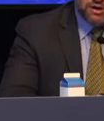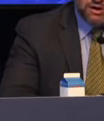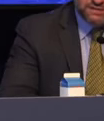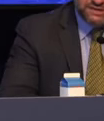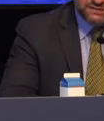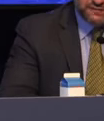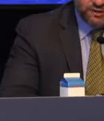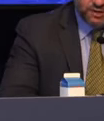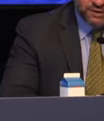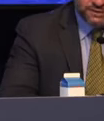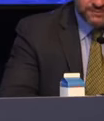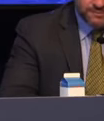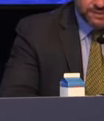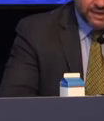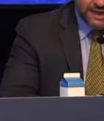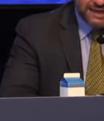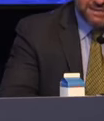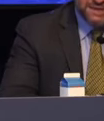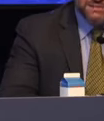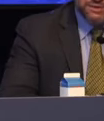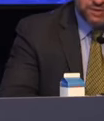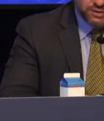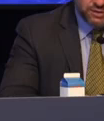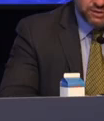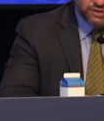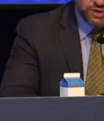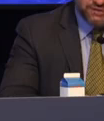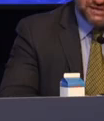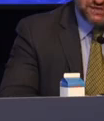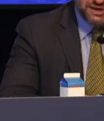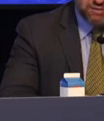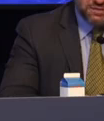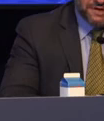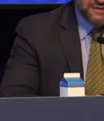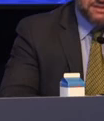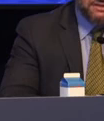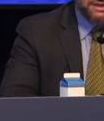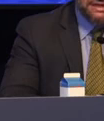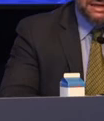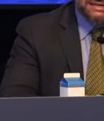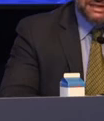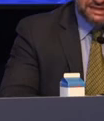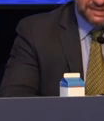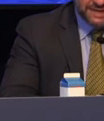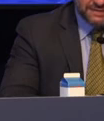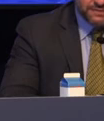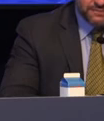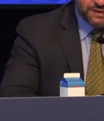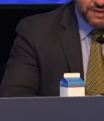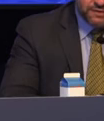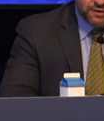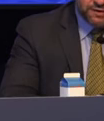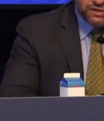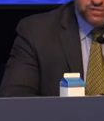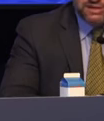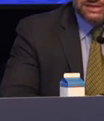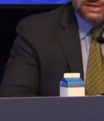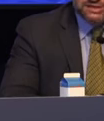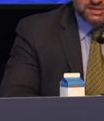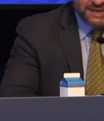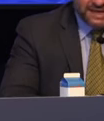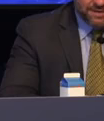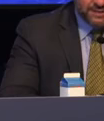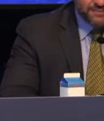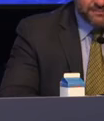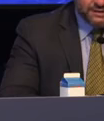offices are all receiving phone calls and emails about those who started receiving unemployment benefits that suddenly stopped. There are only two reasons